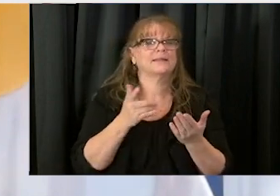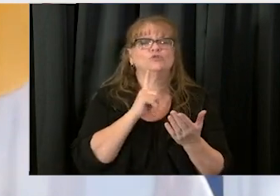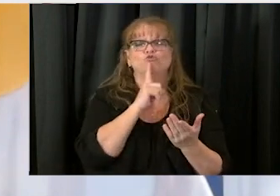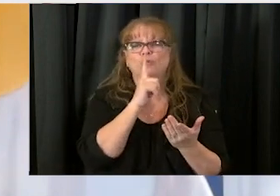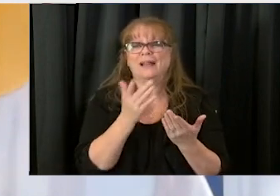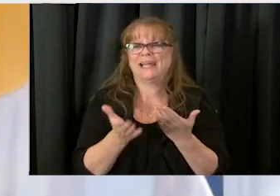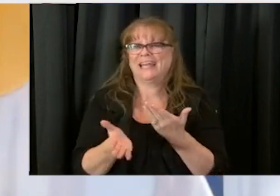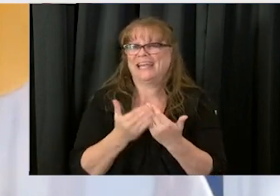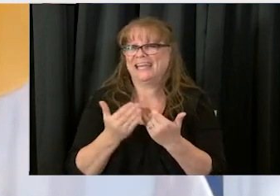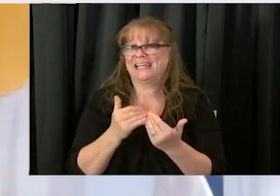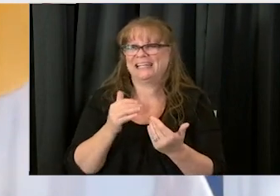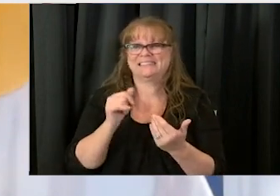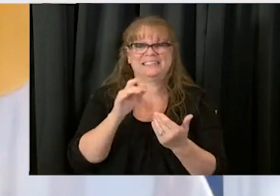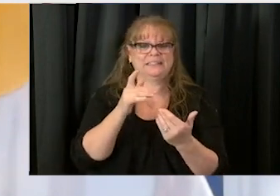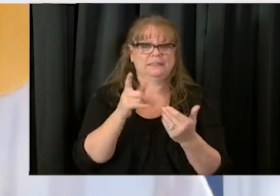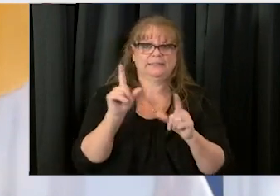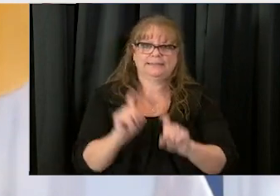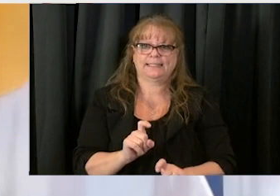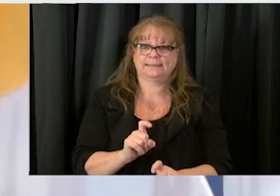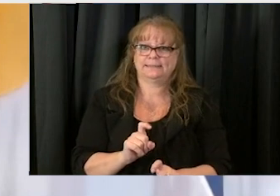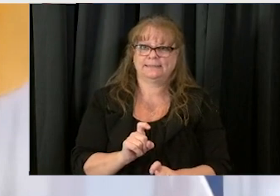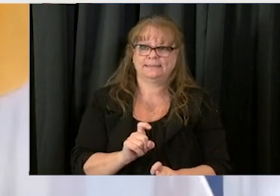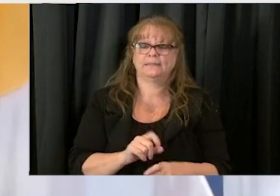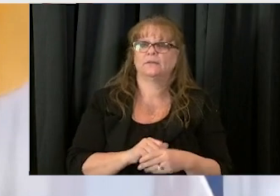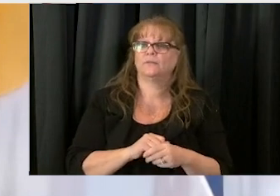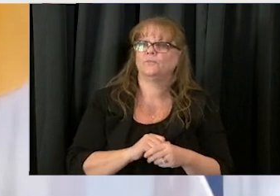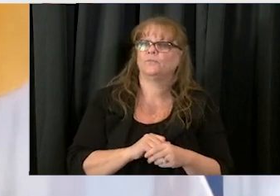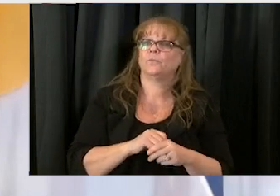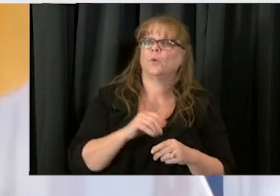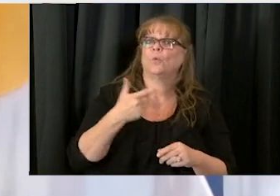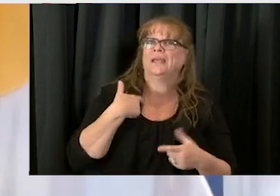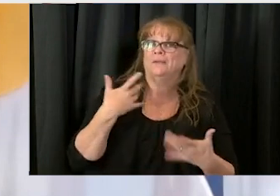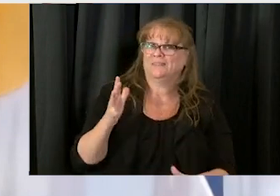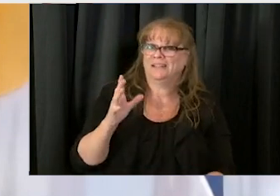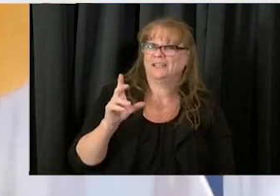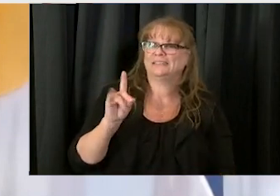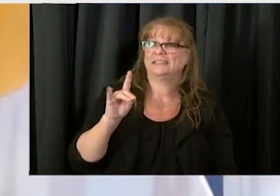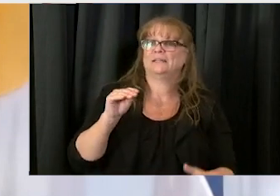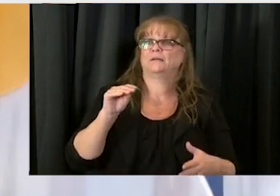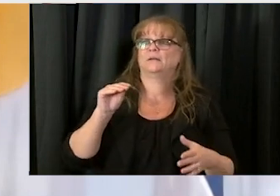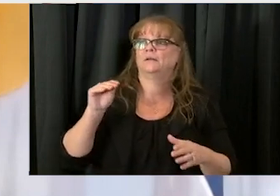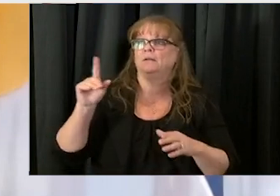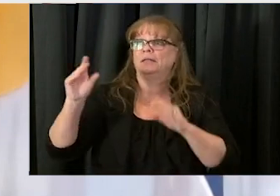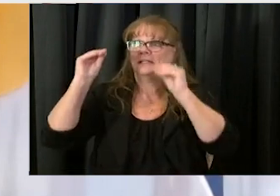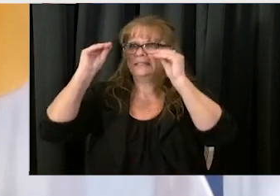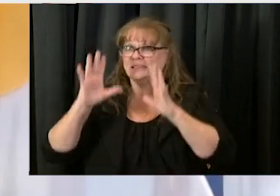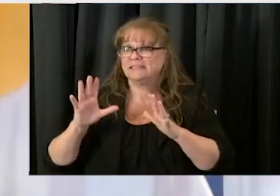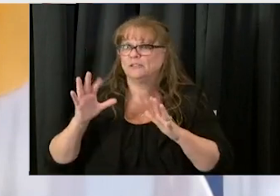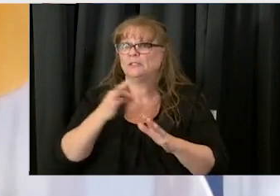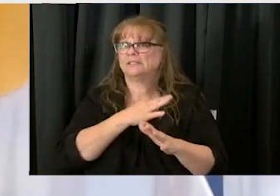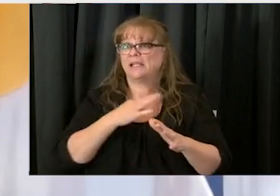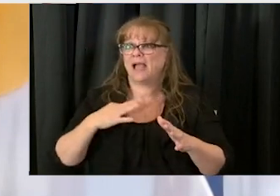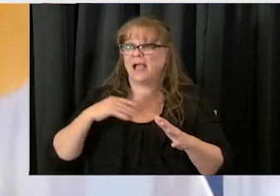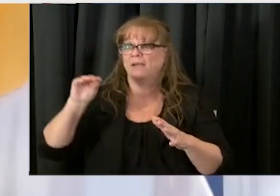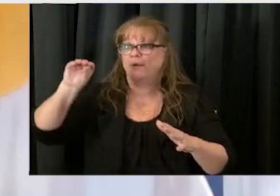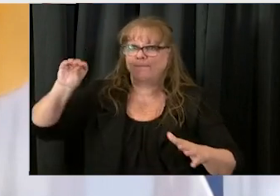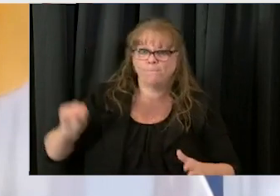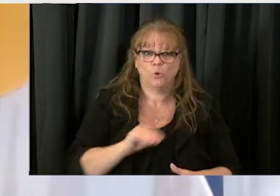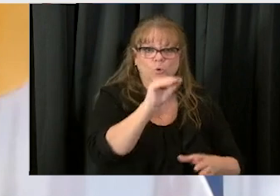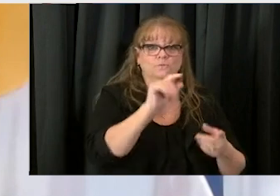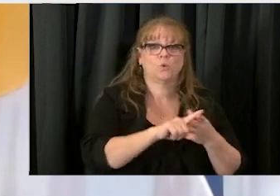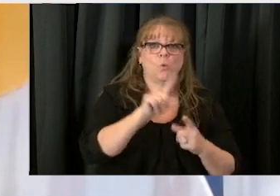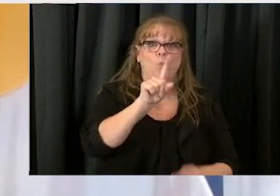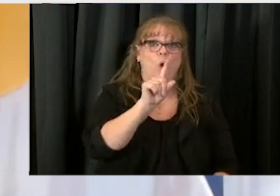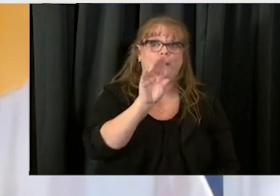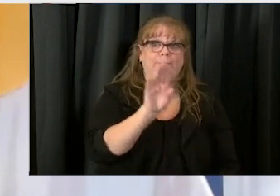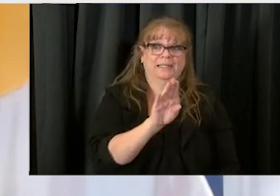school staff up. In our original time frame, they were in April and May. They are now in March, as soon as March, really as soon